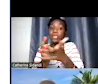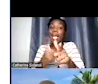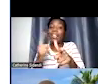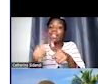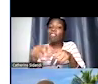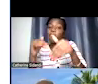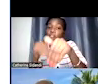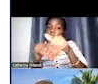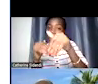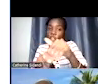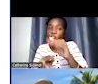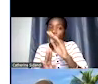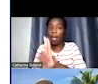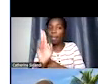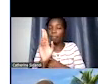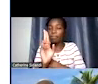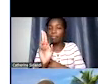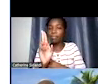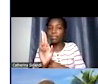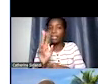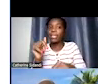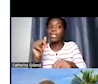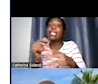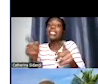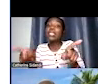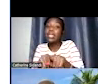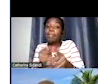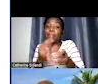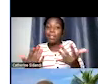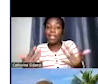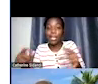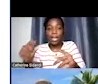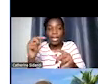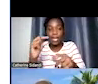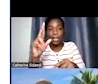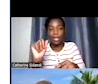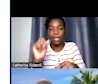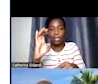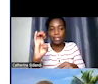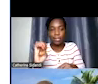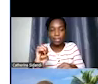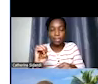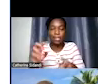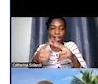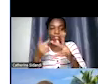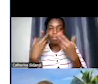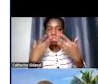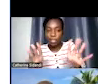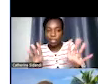up, just in the same context that Grace started. Put on the chat,